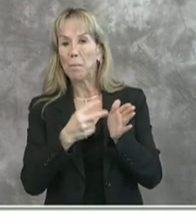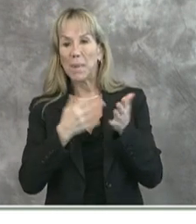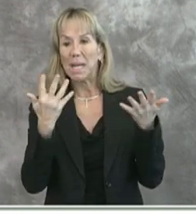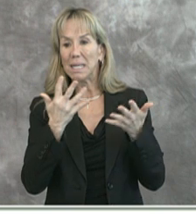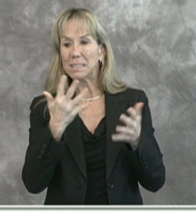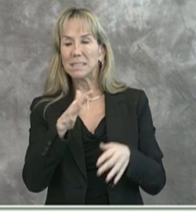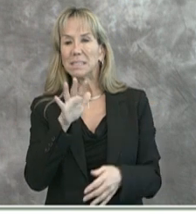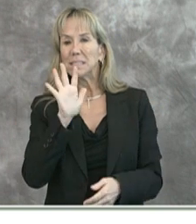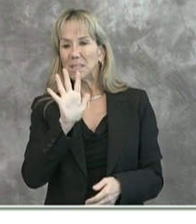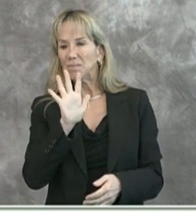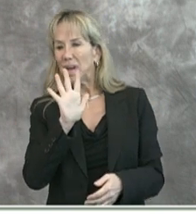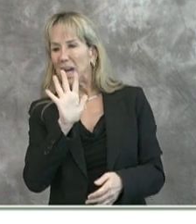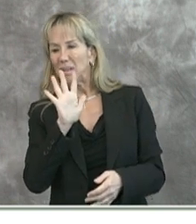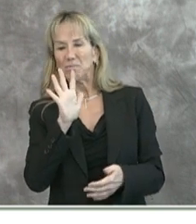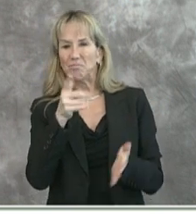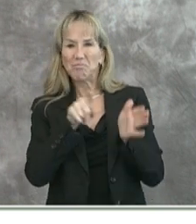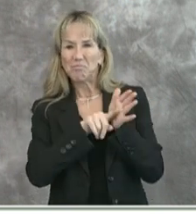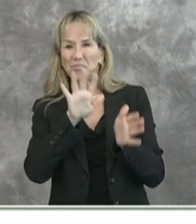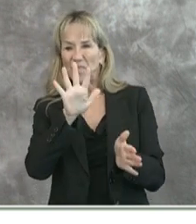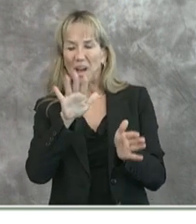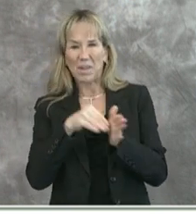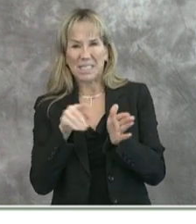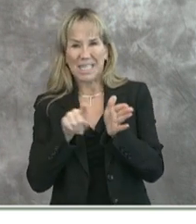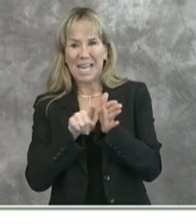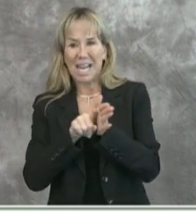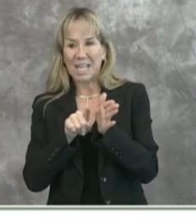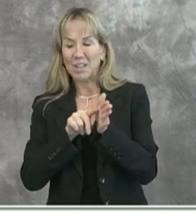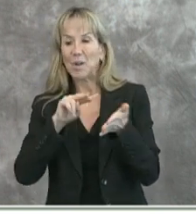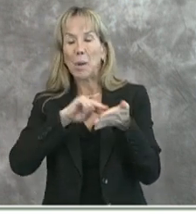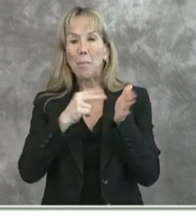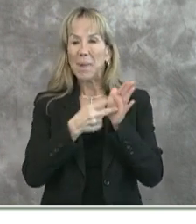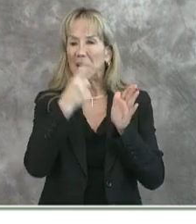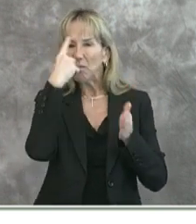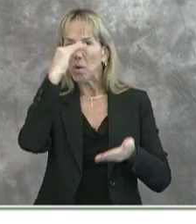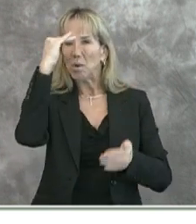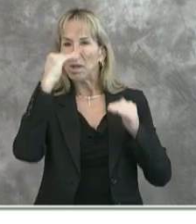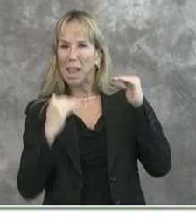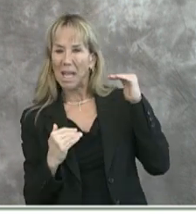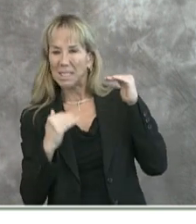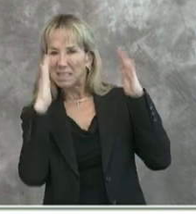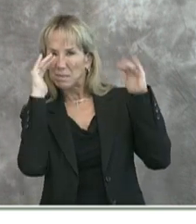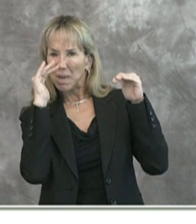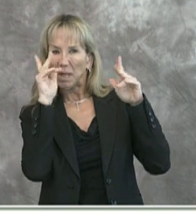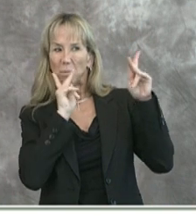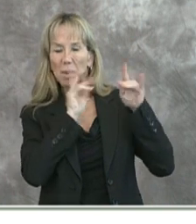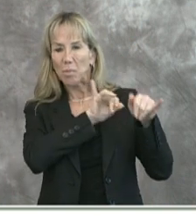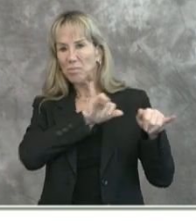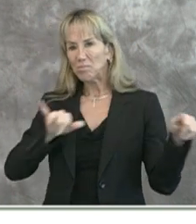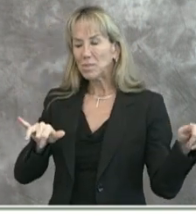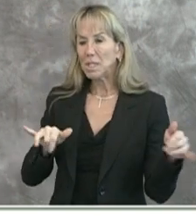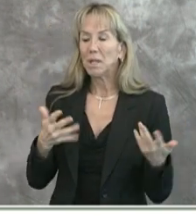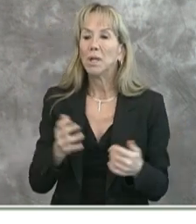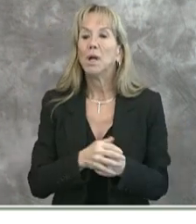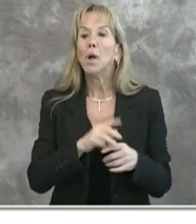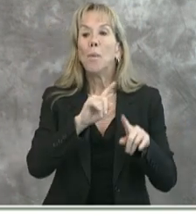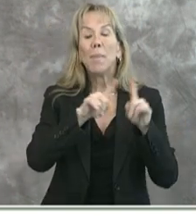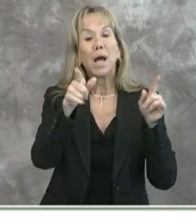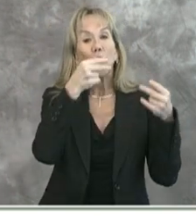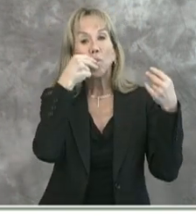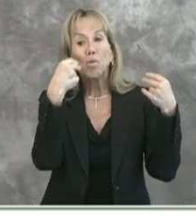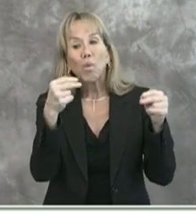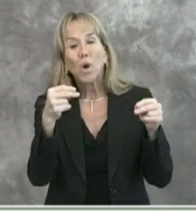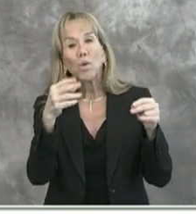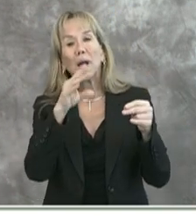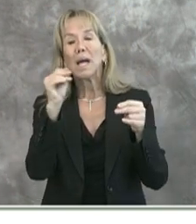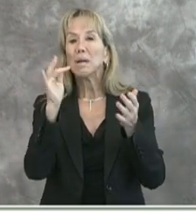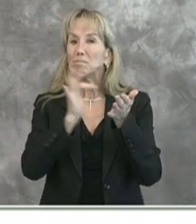5 percentage points in the negative for retail and recreation. Grocery and pharmacy saw a pretty significant change, and I